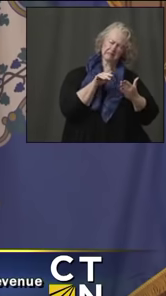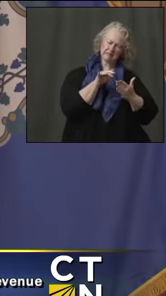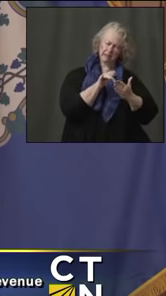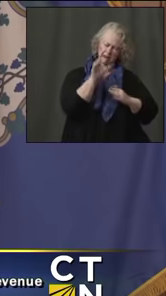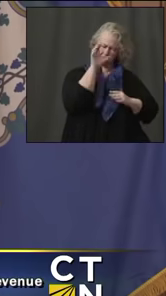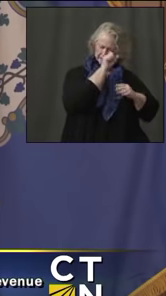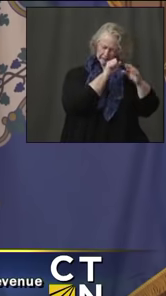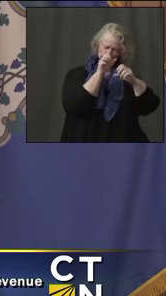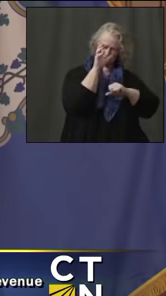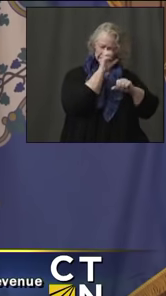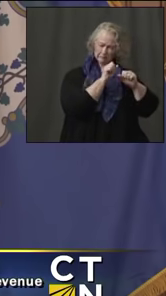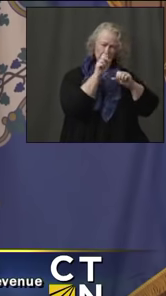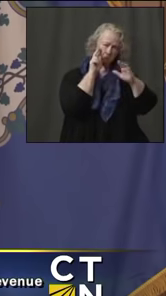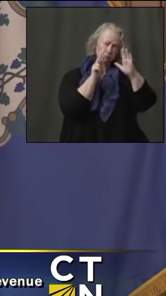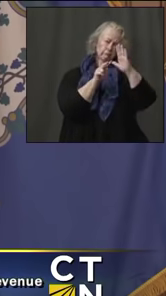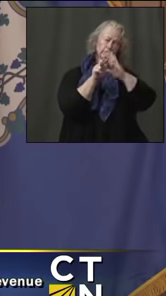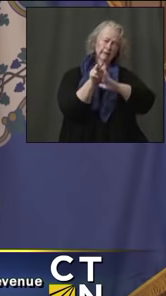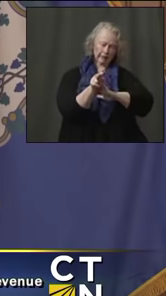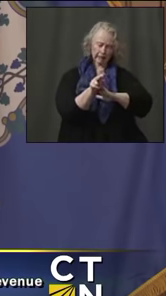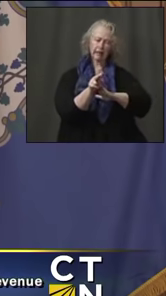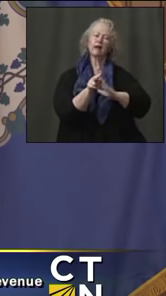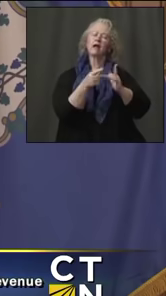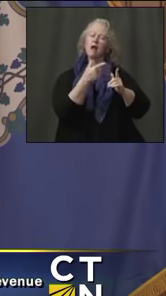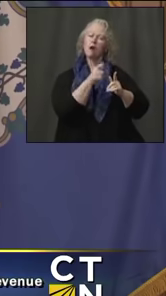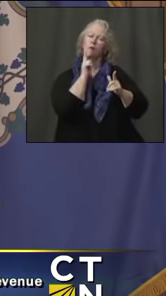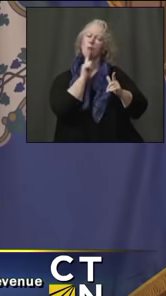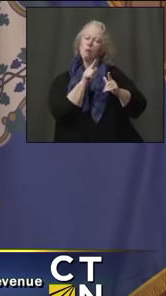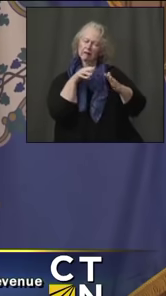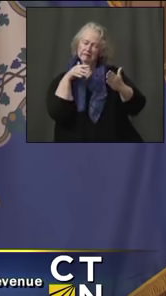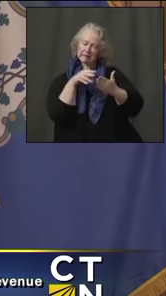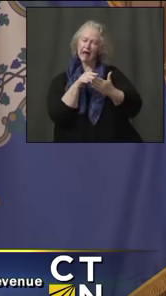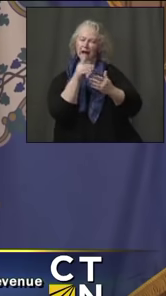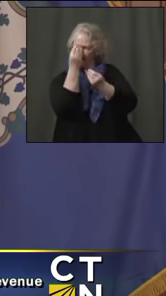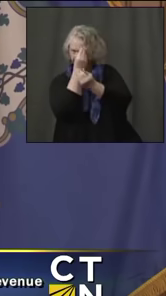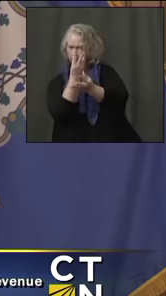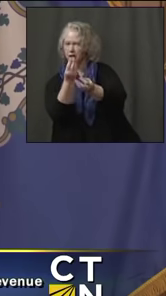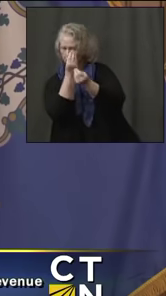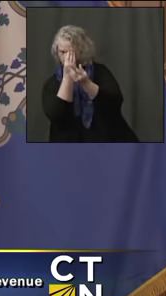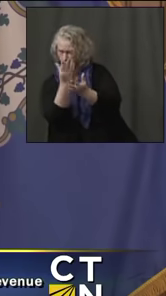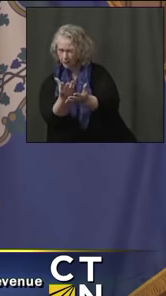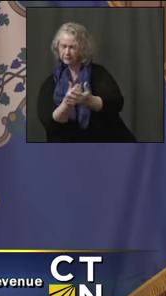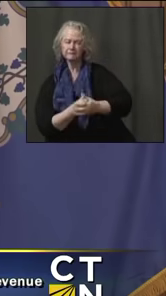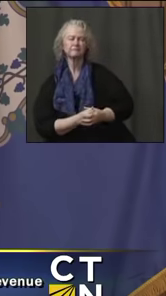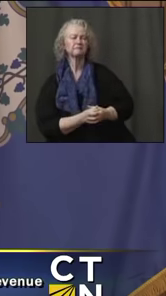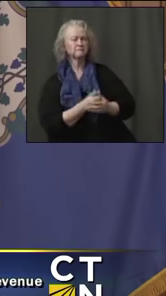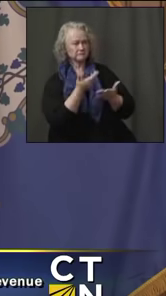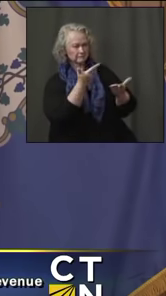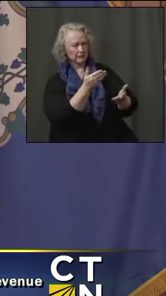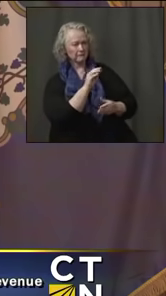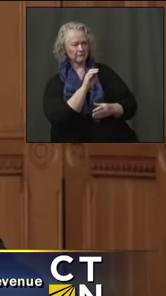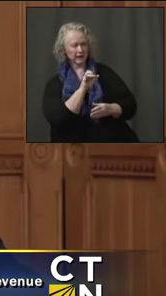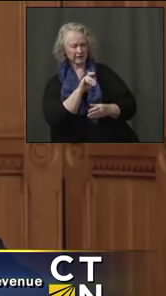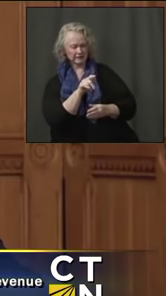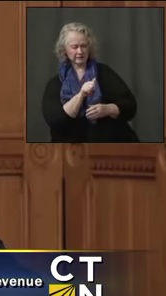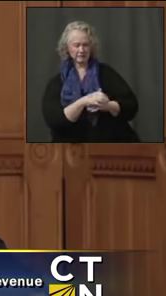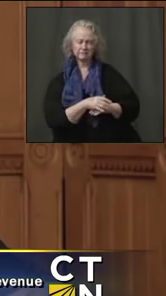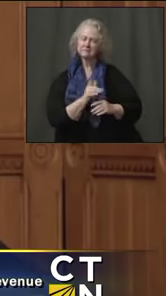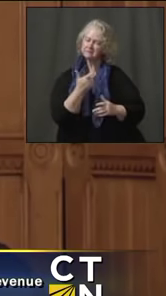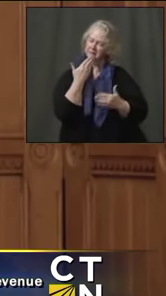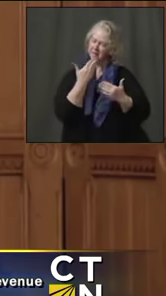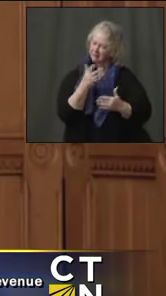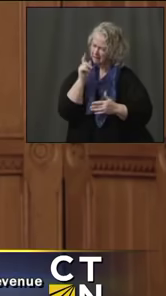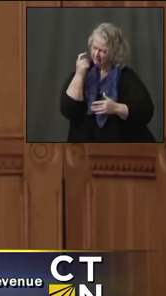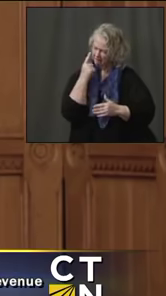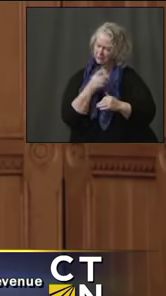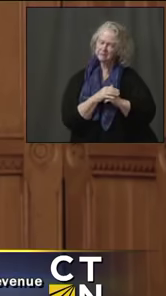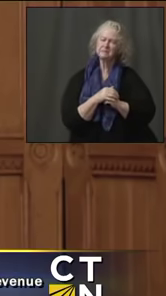we'll be making updates on this on a monthly basis. Melissa? Thank you very much, Governor. First of all, I just want to